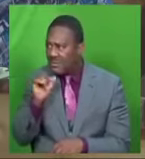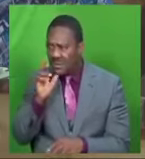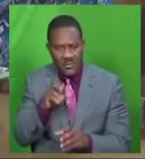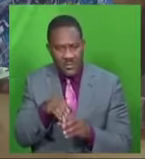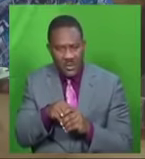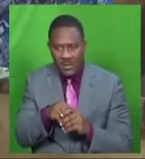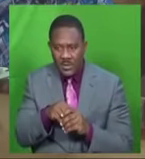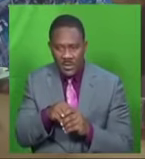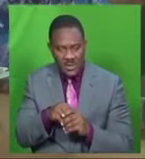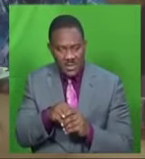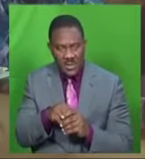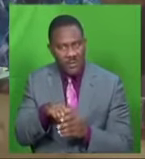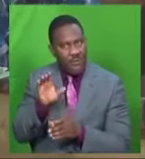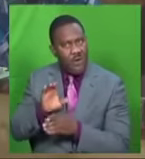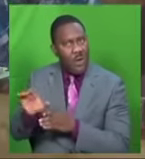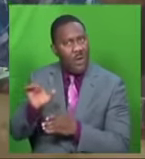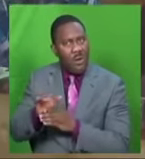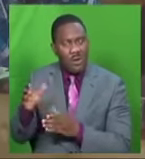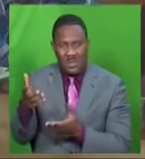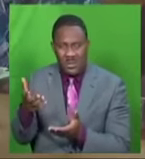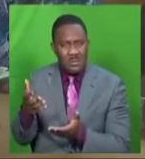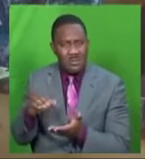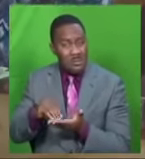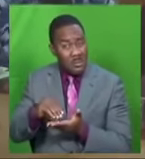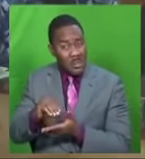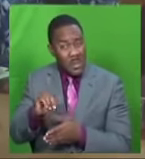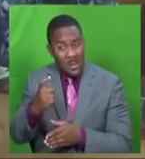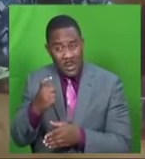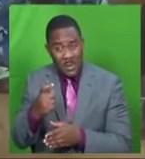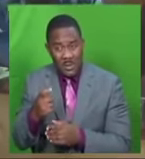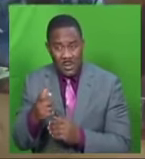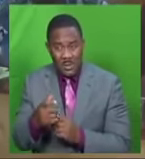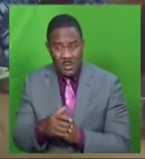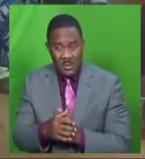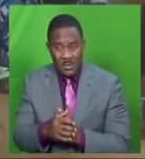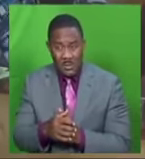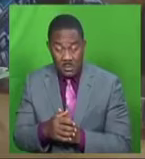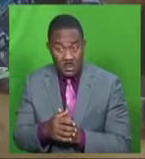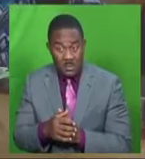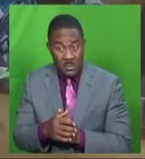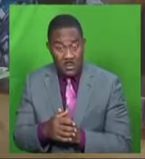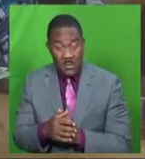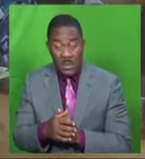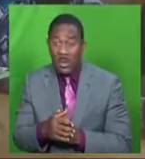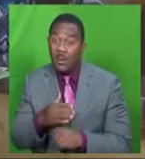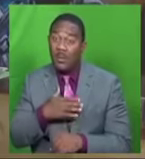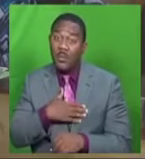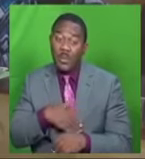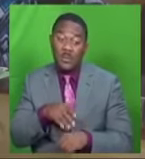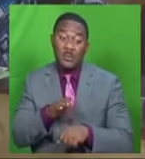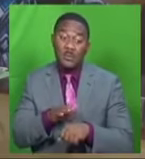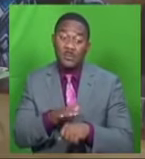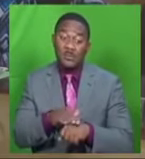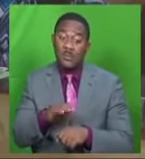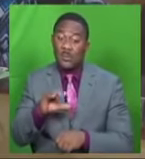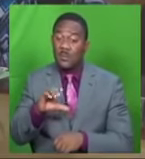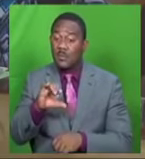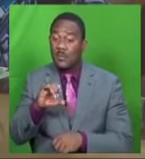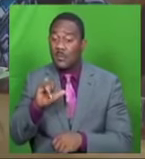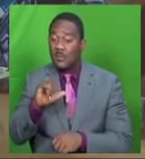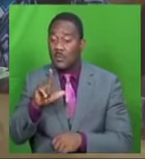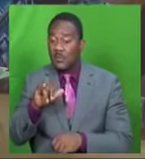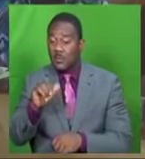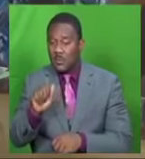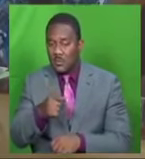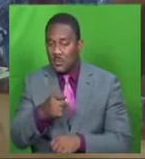taxes. Yeah. Let me sound a word of caution to the minister, Honorable Abna, Honorable Cecilia Dapa, that when she is coming before